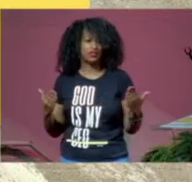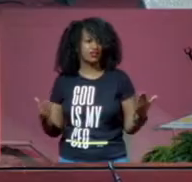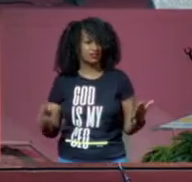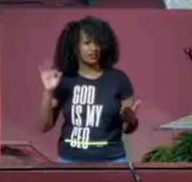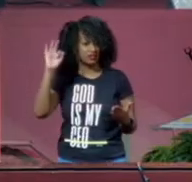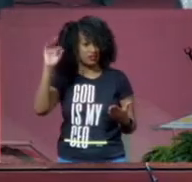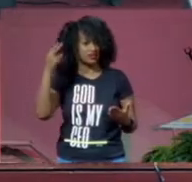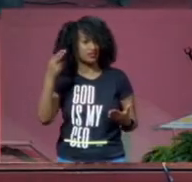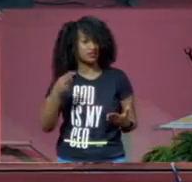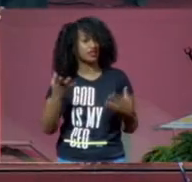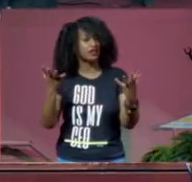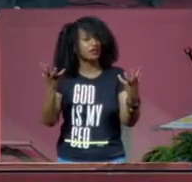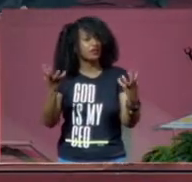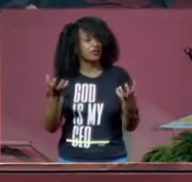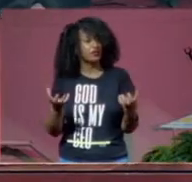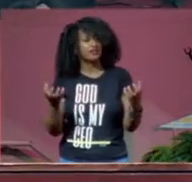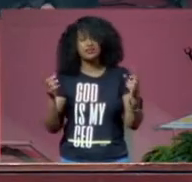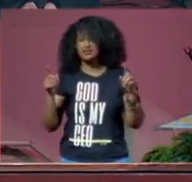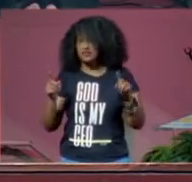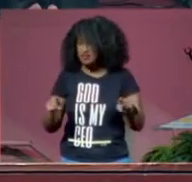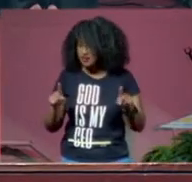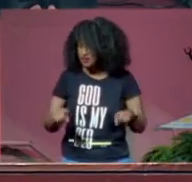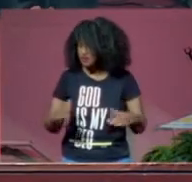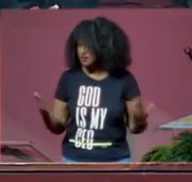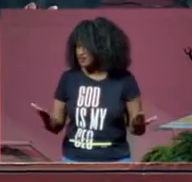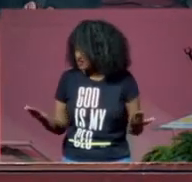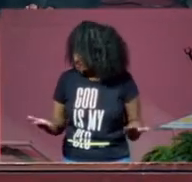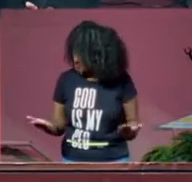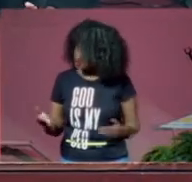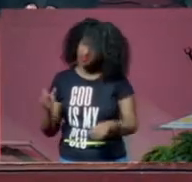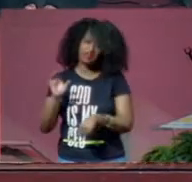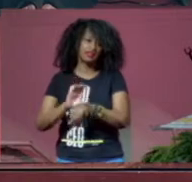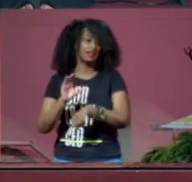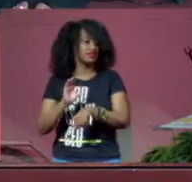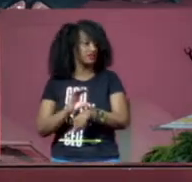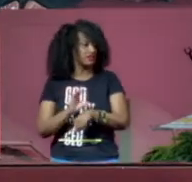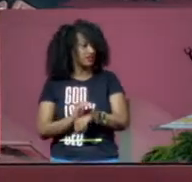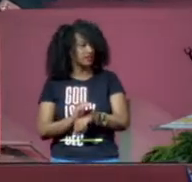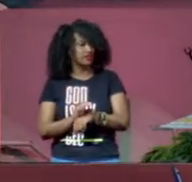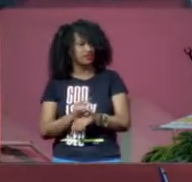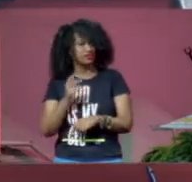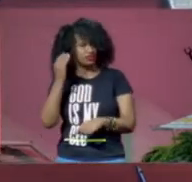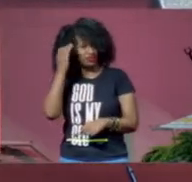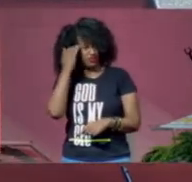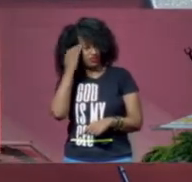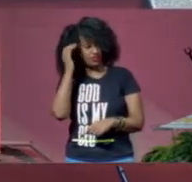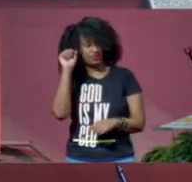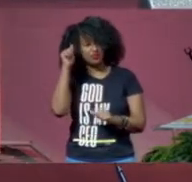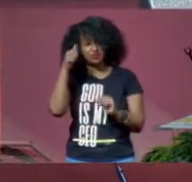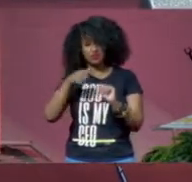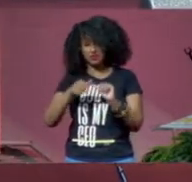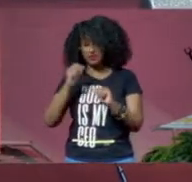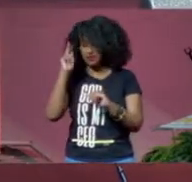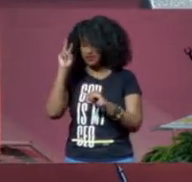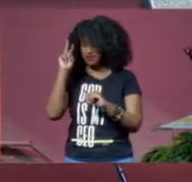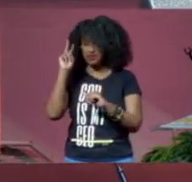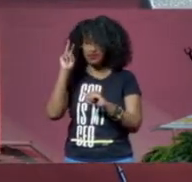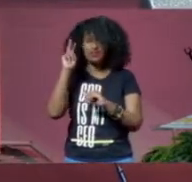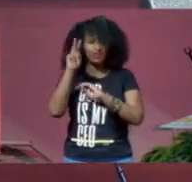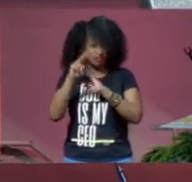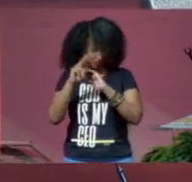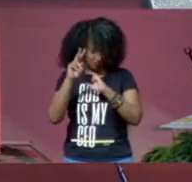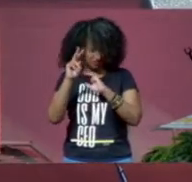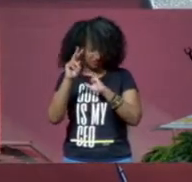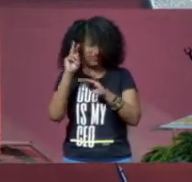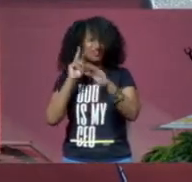pastor, Reverend Dr. Frederick Douglass Haynes, the vision that he has cast and prepared for us. So I want you to put your marching shoes on, get